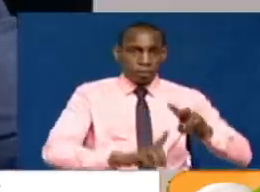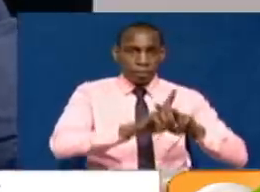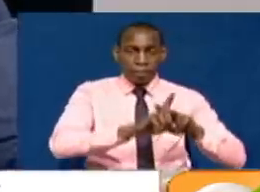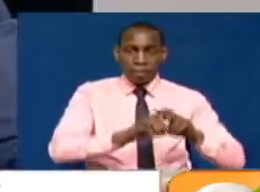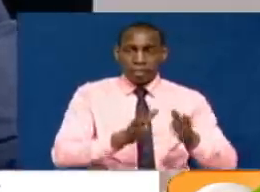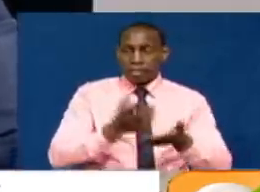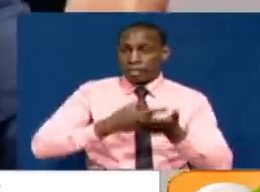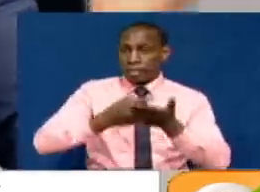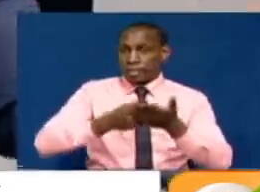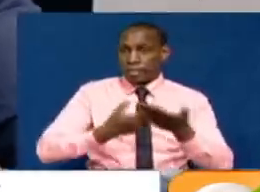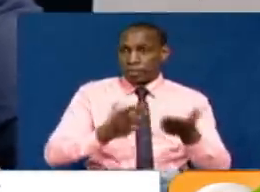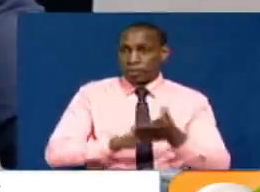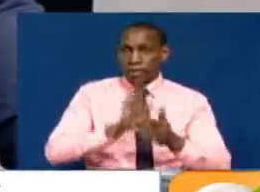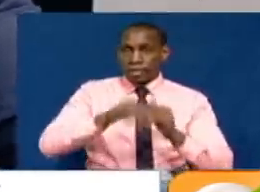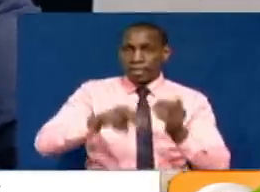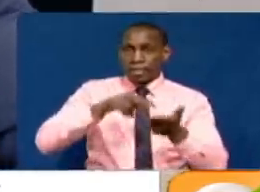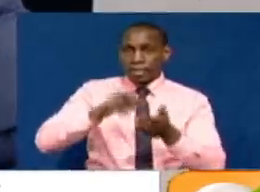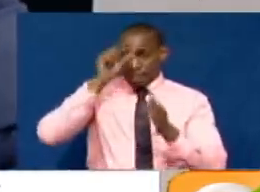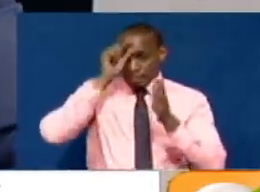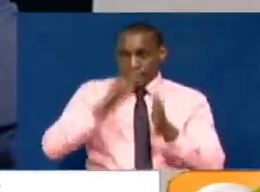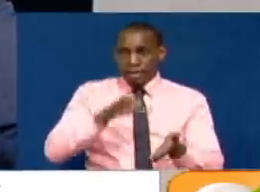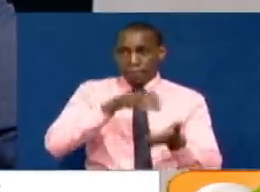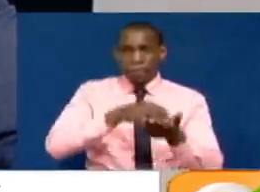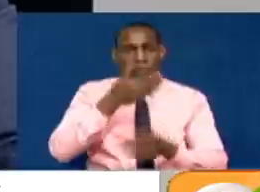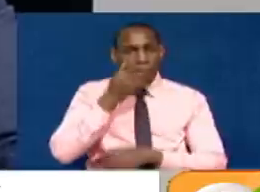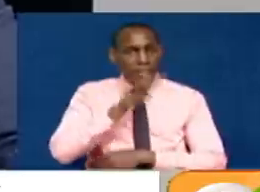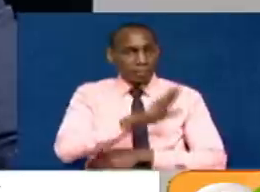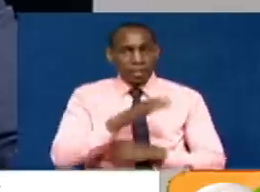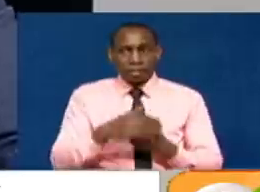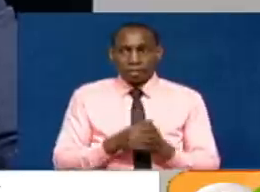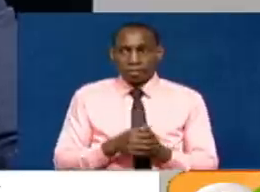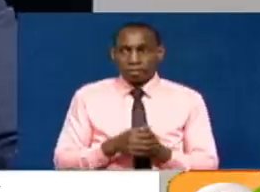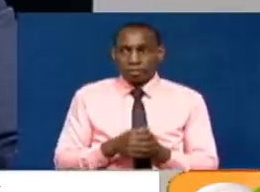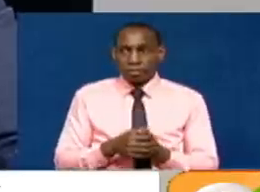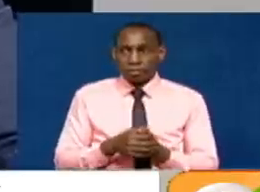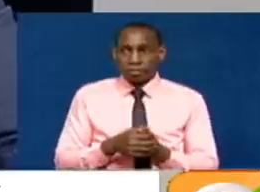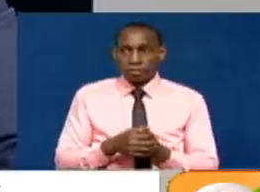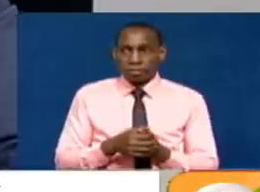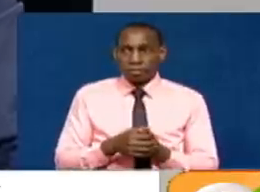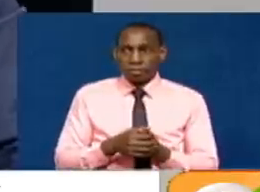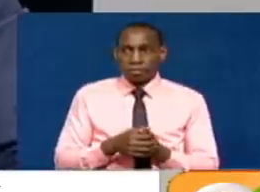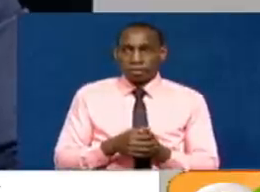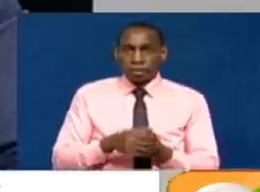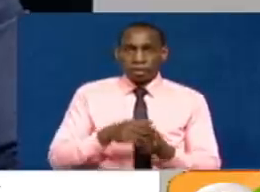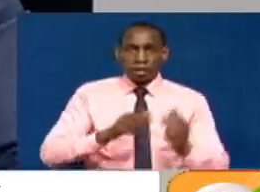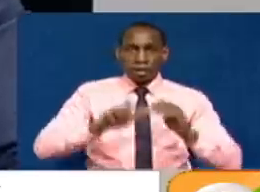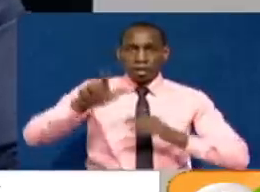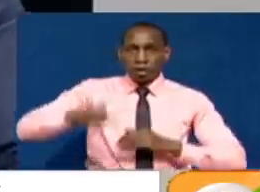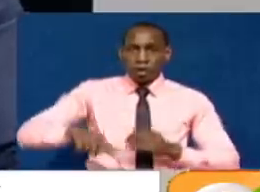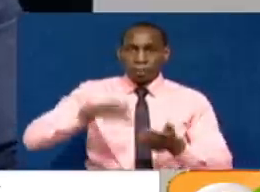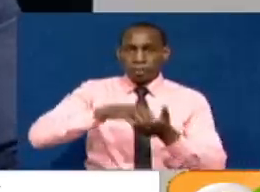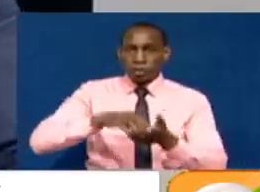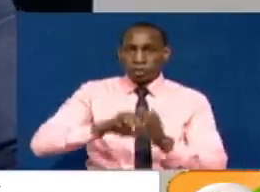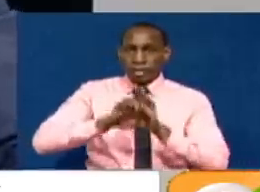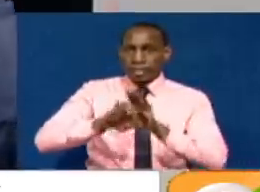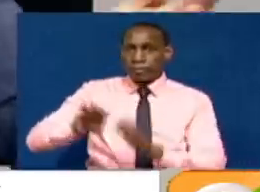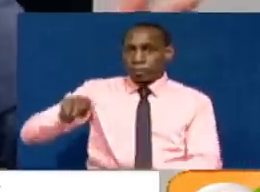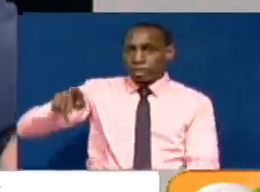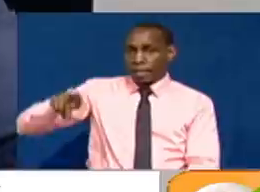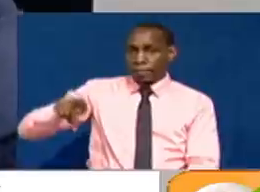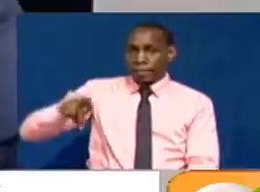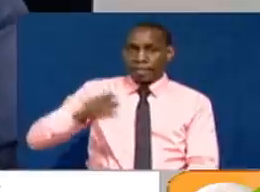see discussions like, instead of vying for a governor's seat, why don't you come a rank lower, vie for a parliamentary seat, for example,